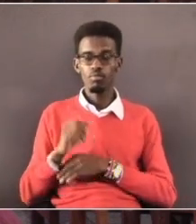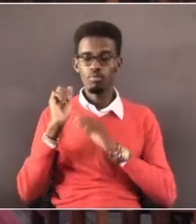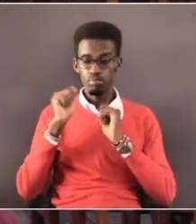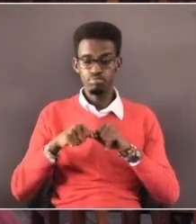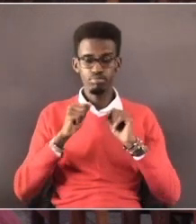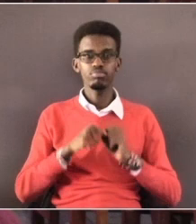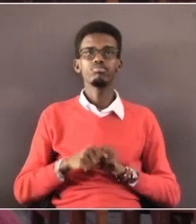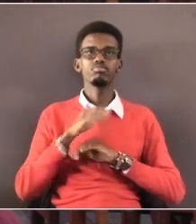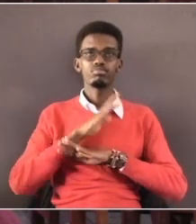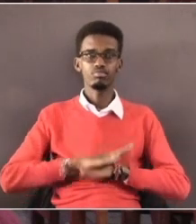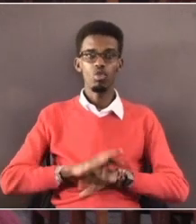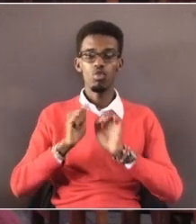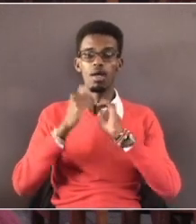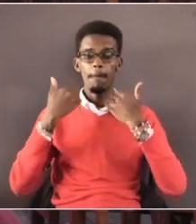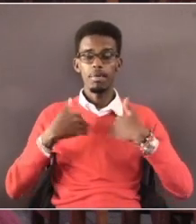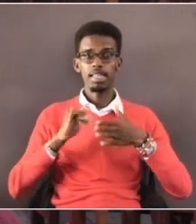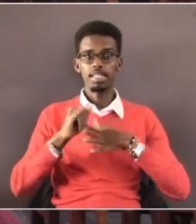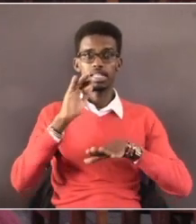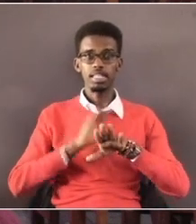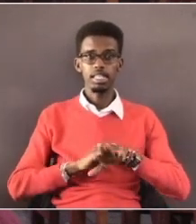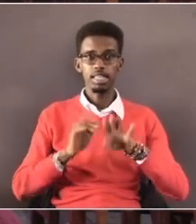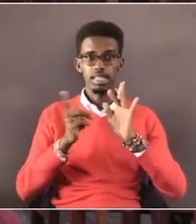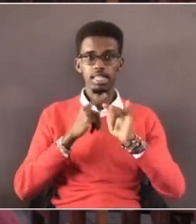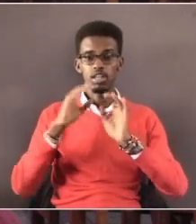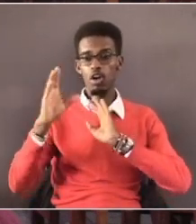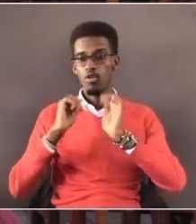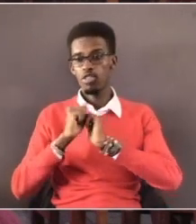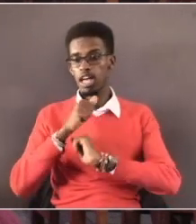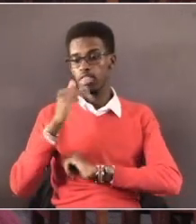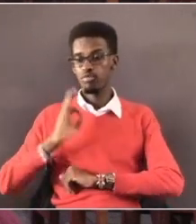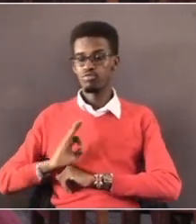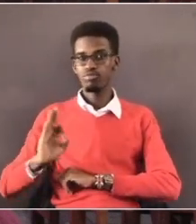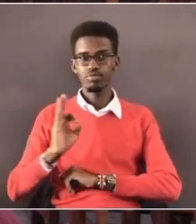comfortable with the person you fancy talking to another female,